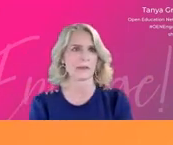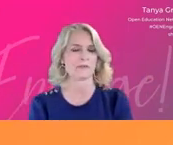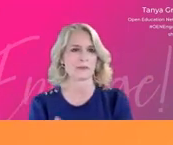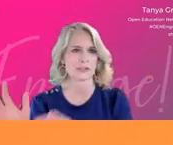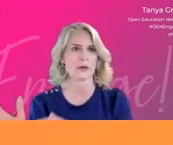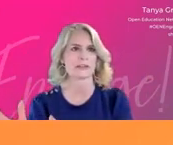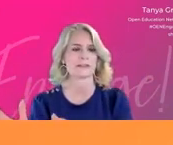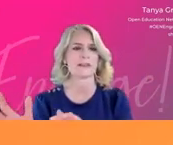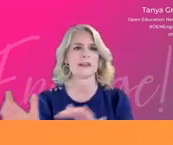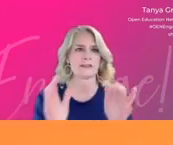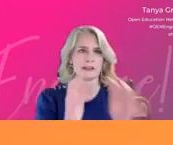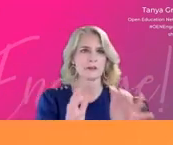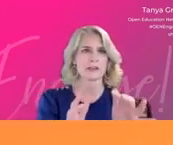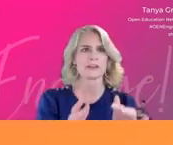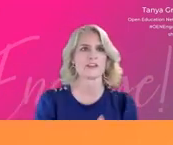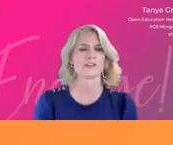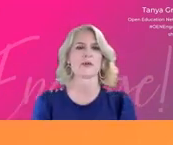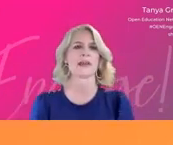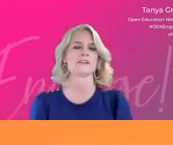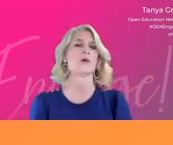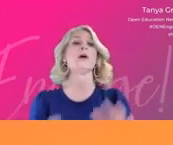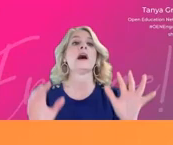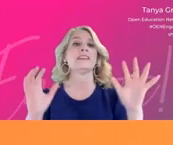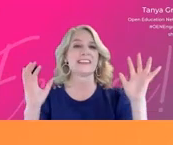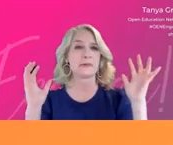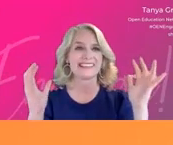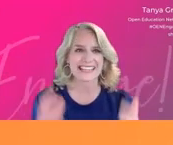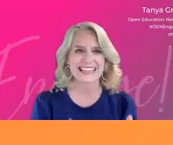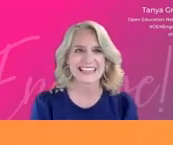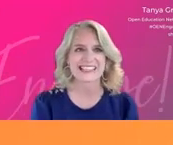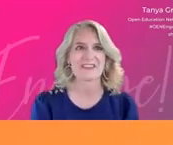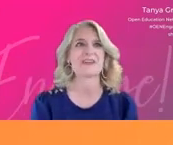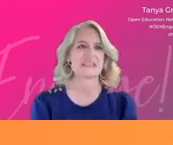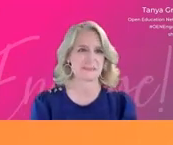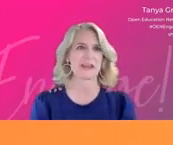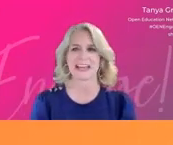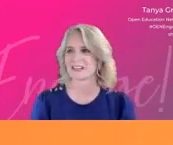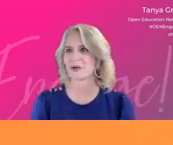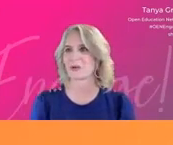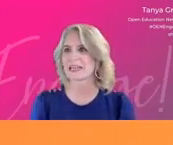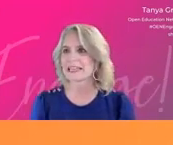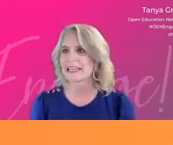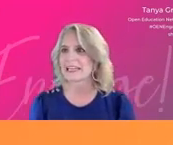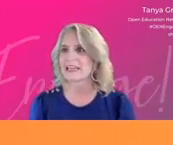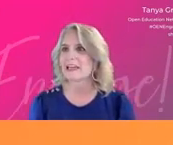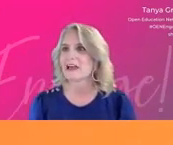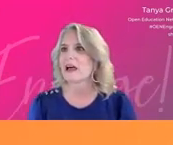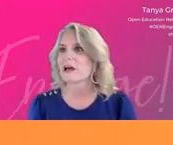enough time for 2 months? Is 7 weeks just right? So I'll say we did it in 7 weeks, but we had to go